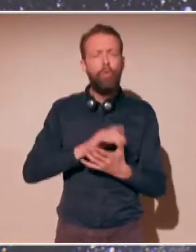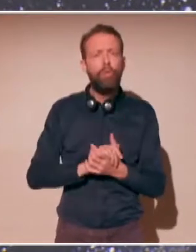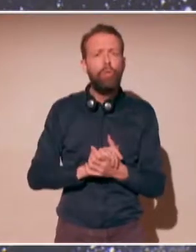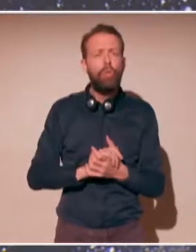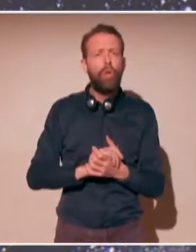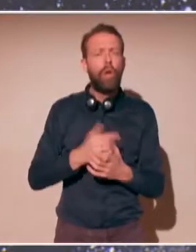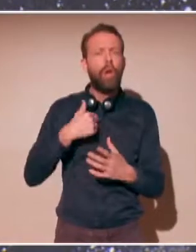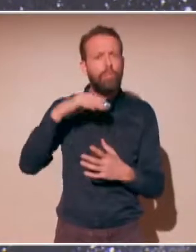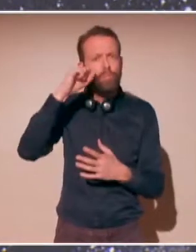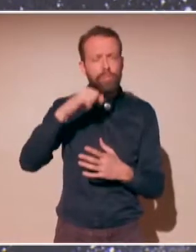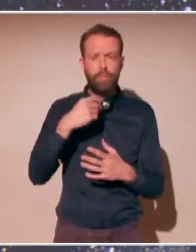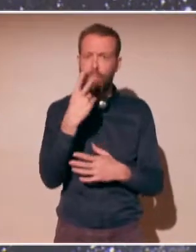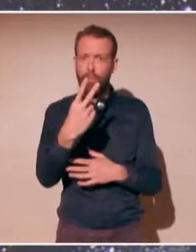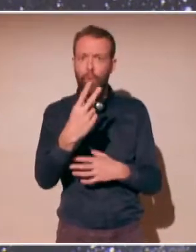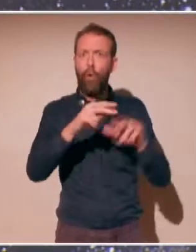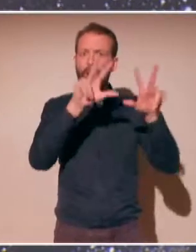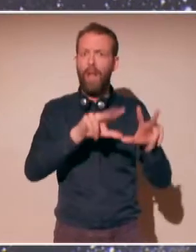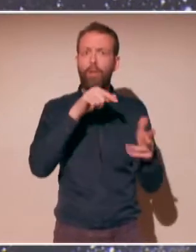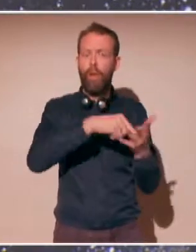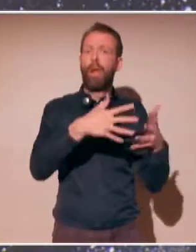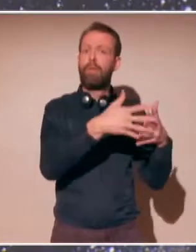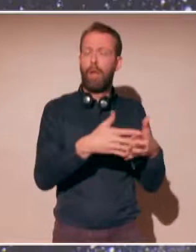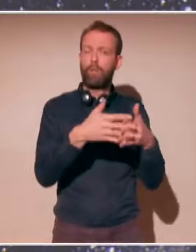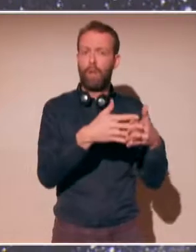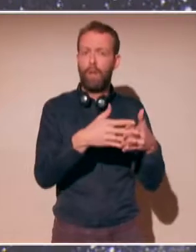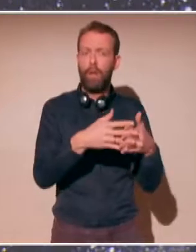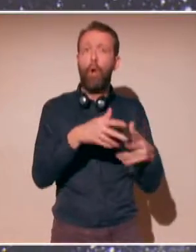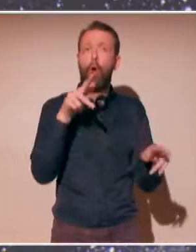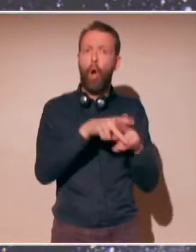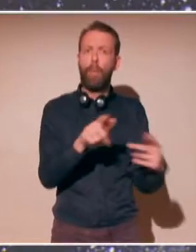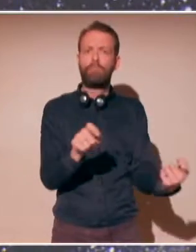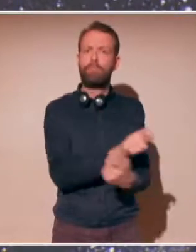some time ago, I was in Lisbon, and I heard that